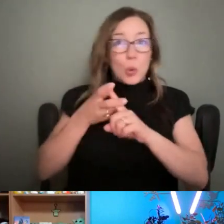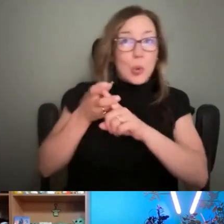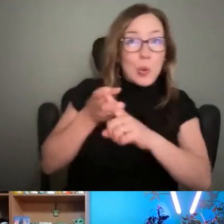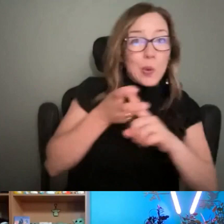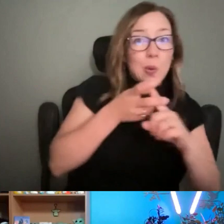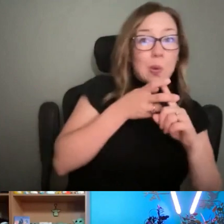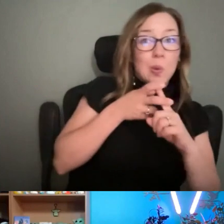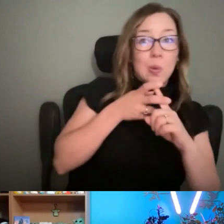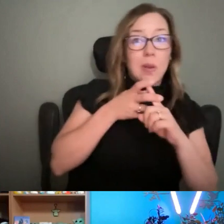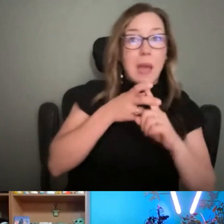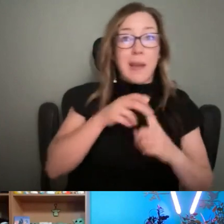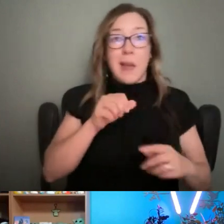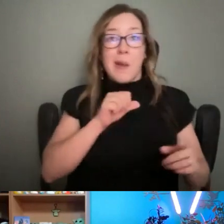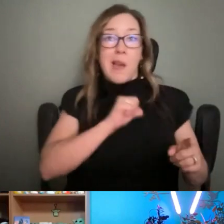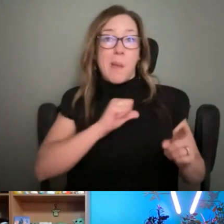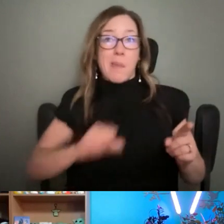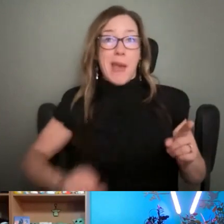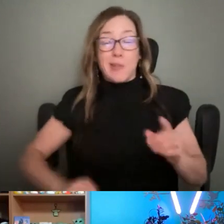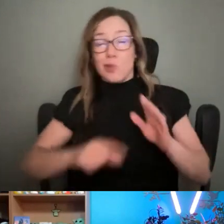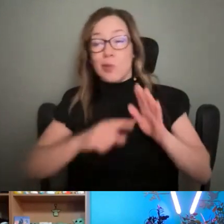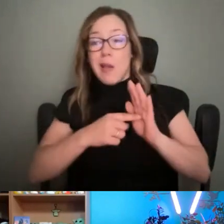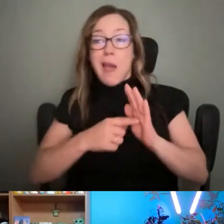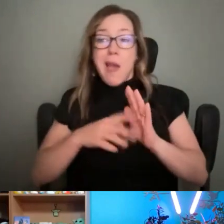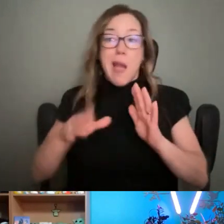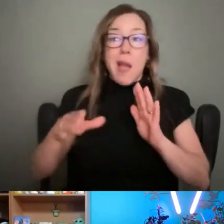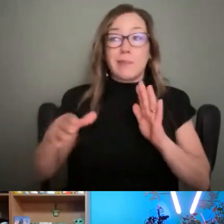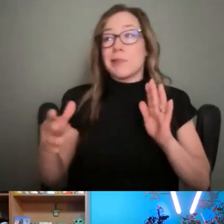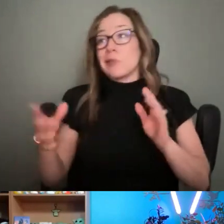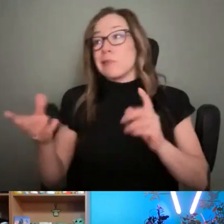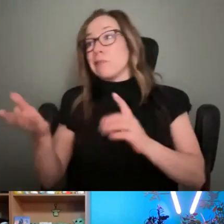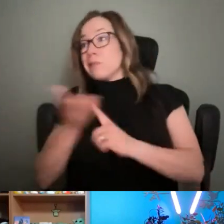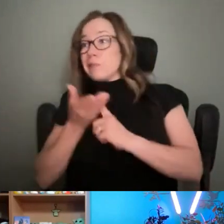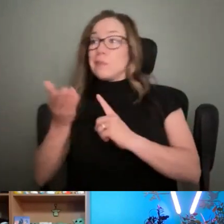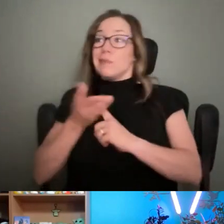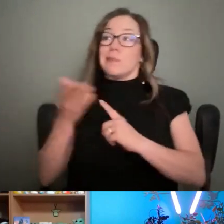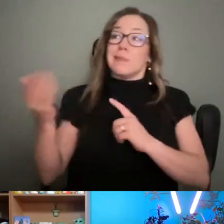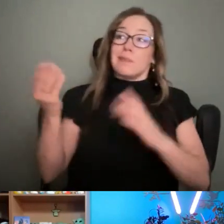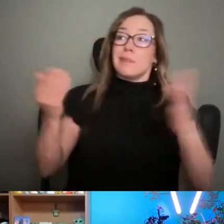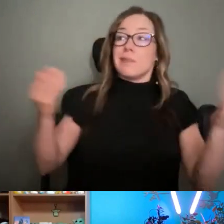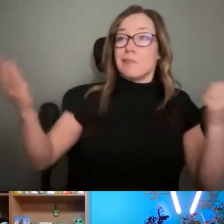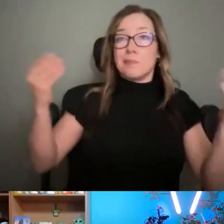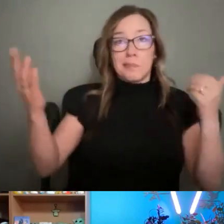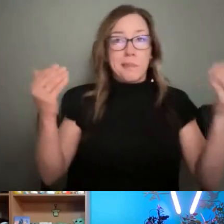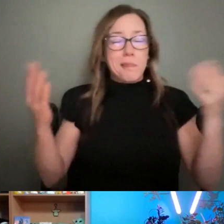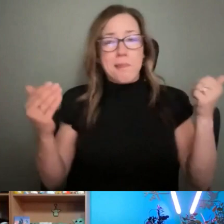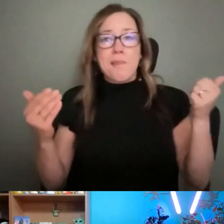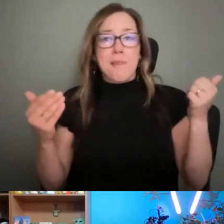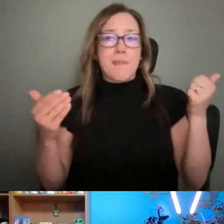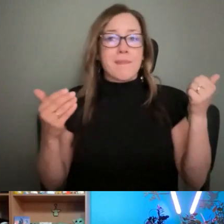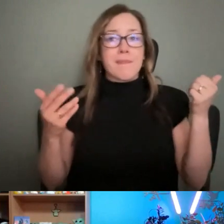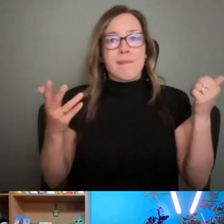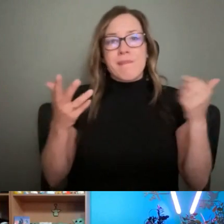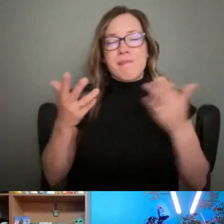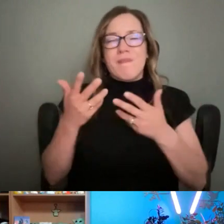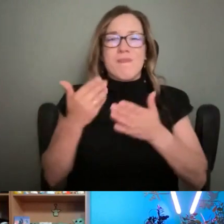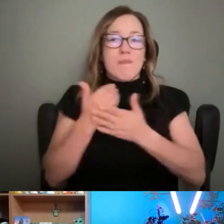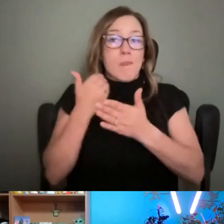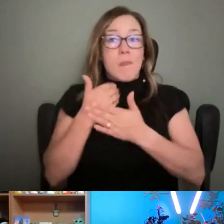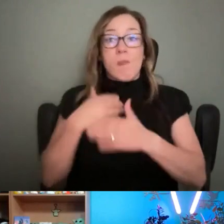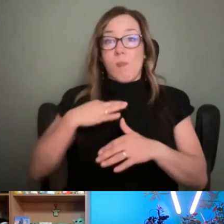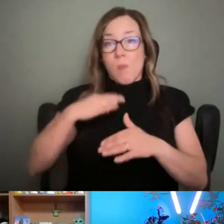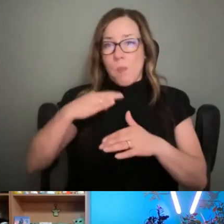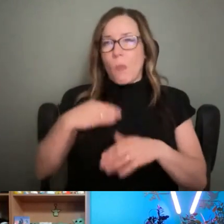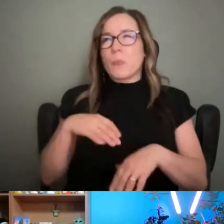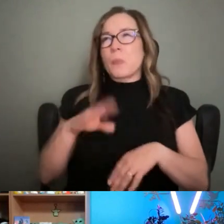as ambassadors for your program is also a really important way to gather new volunteers. As Beth